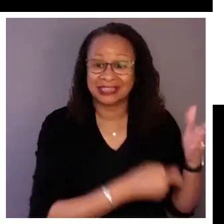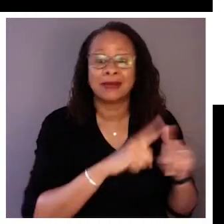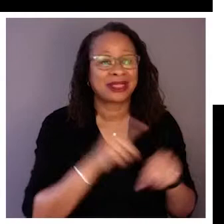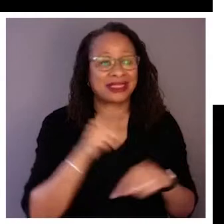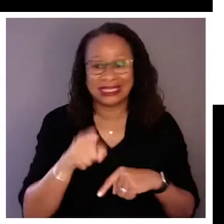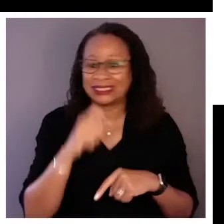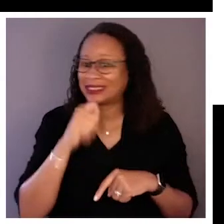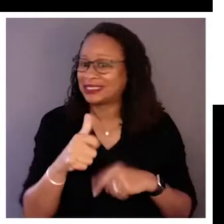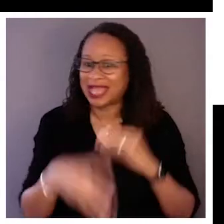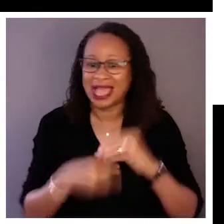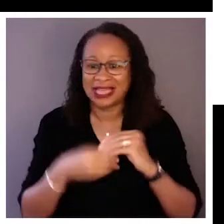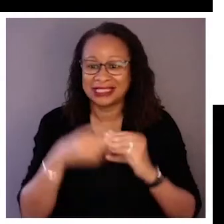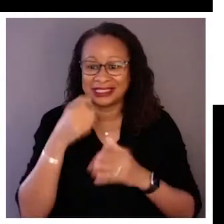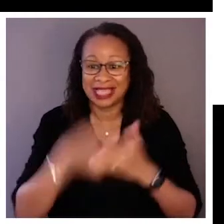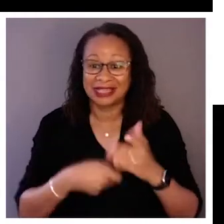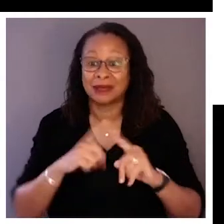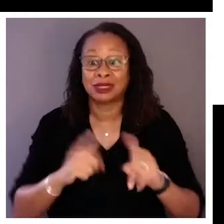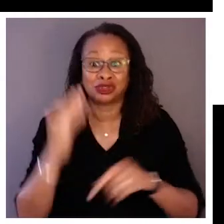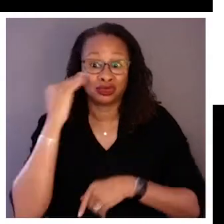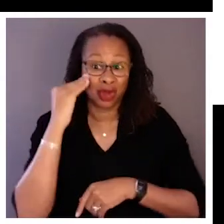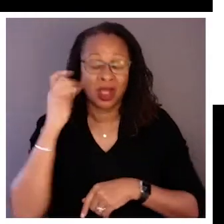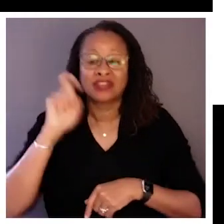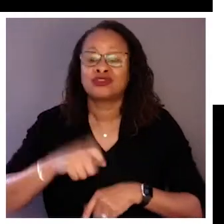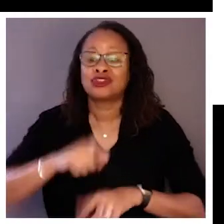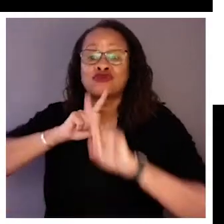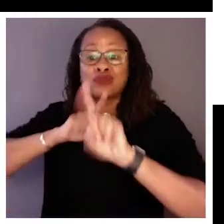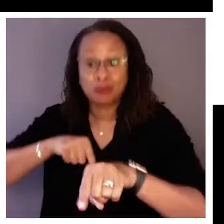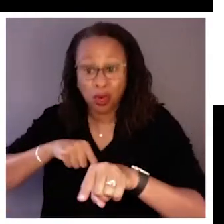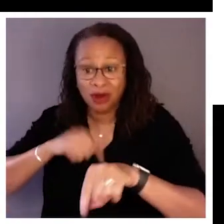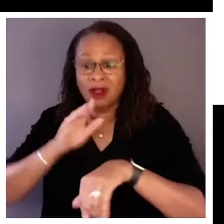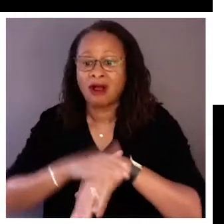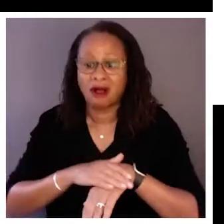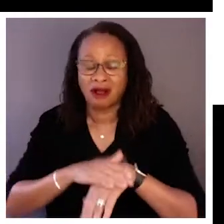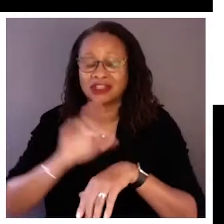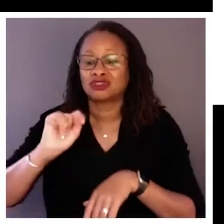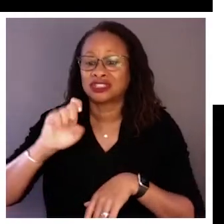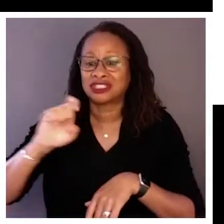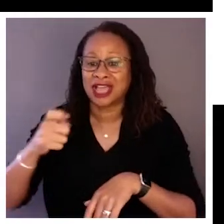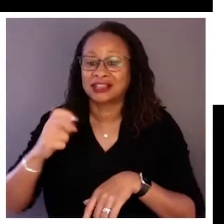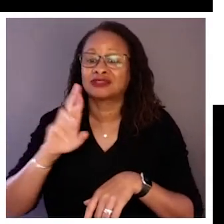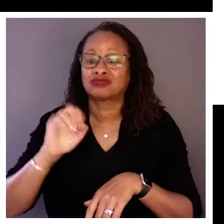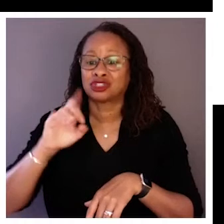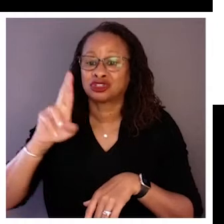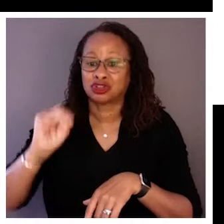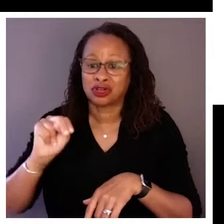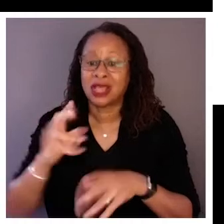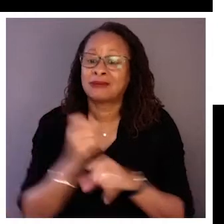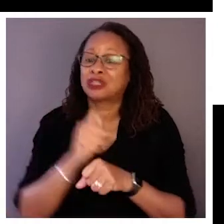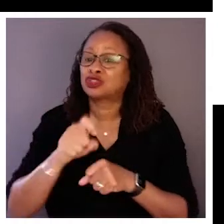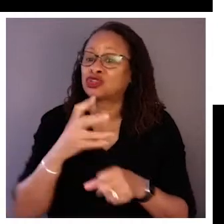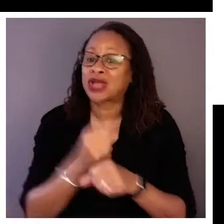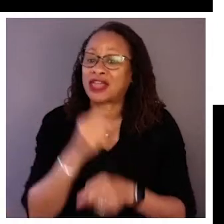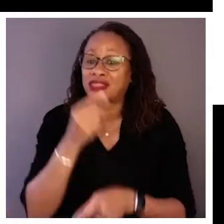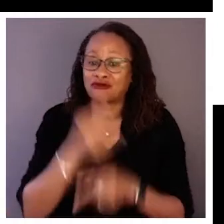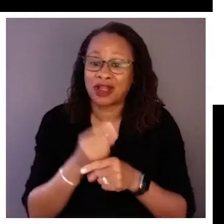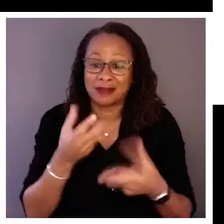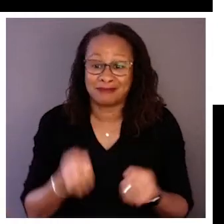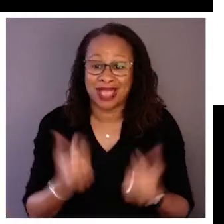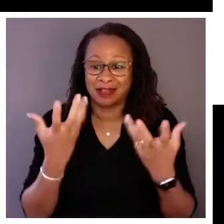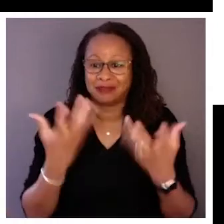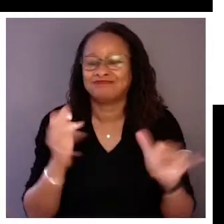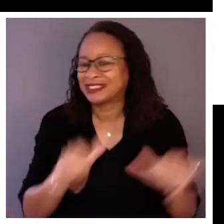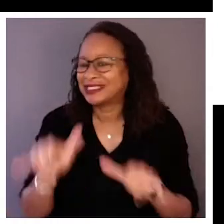but you probably know that you had to report those on your tax returns to make sure that you got the right amount. You have to do the same thing this